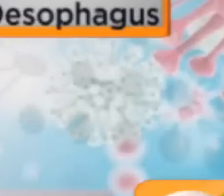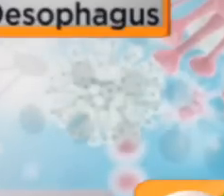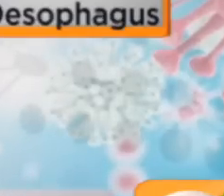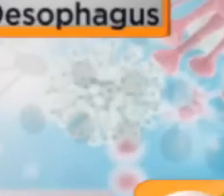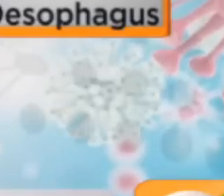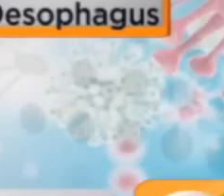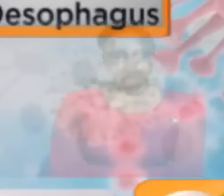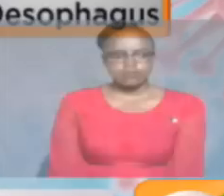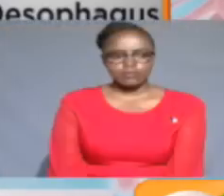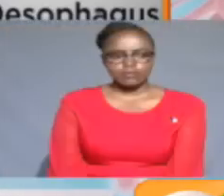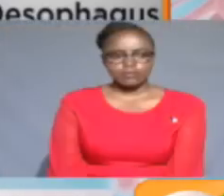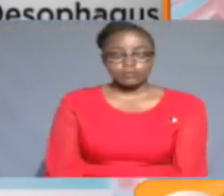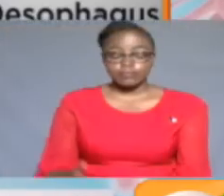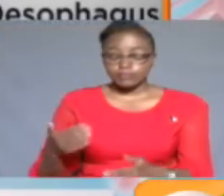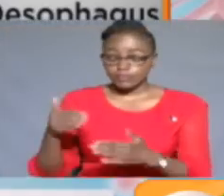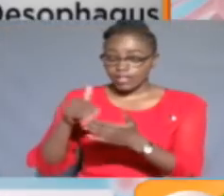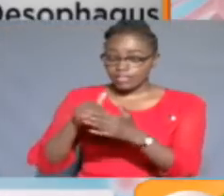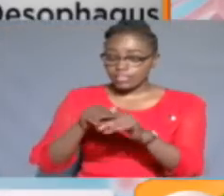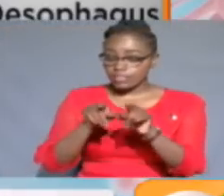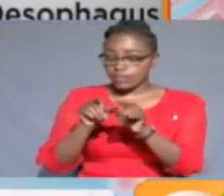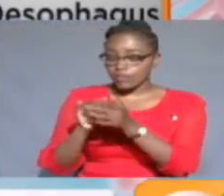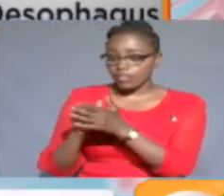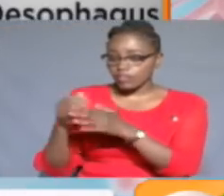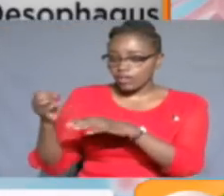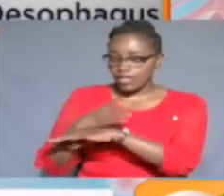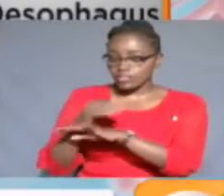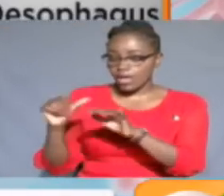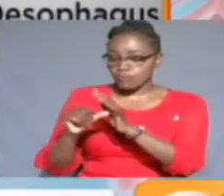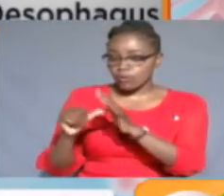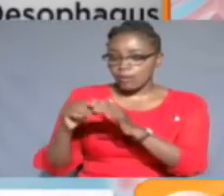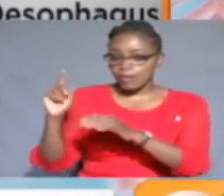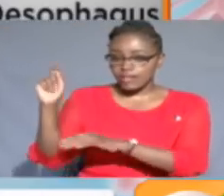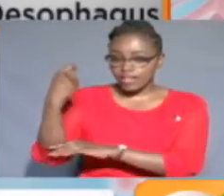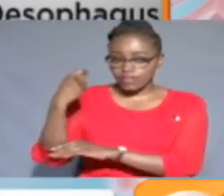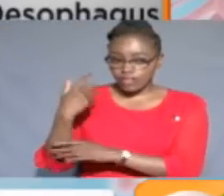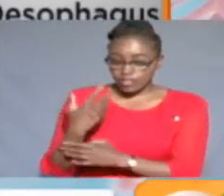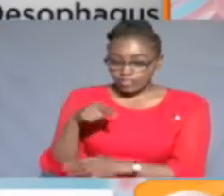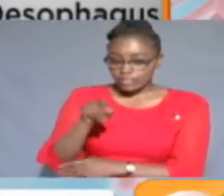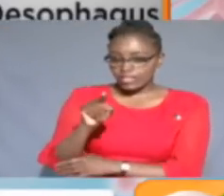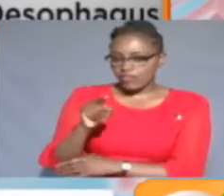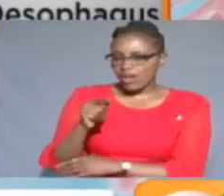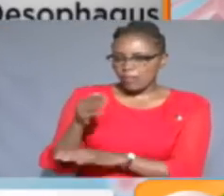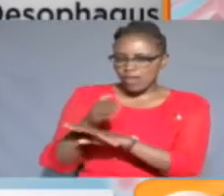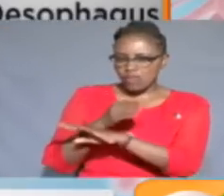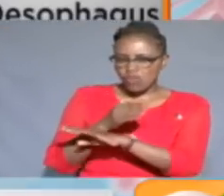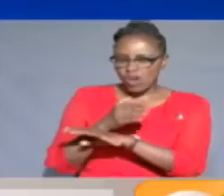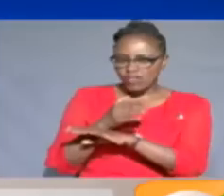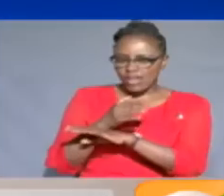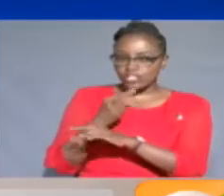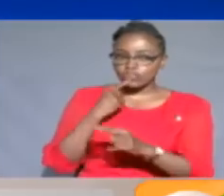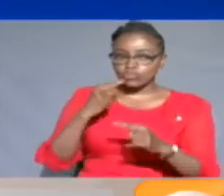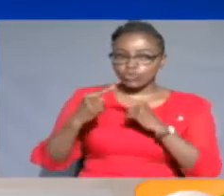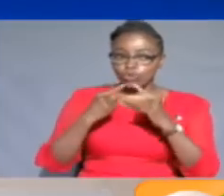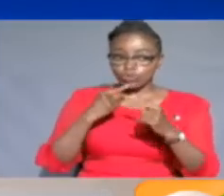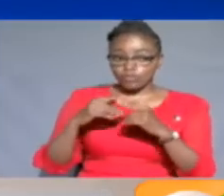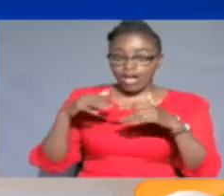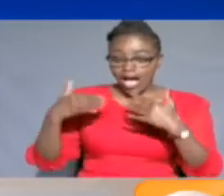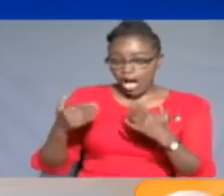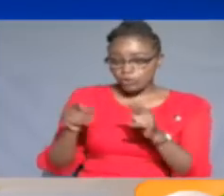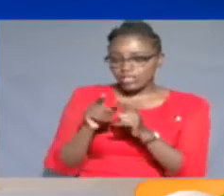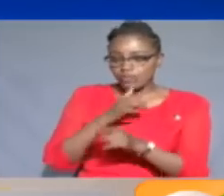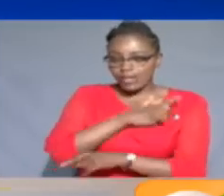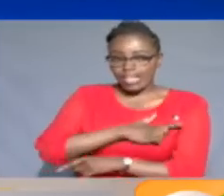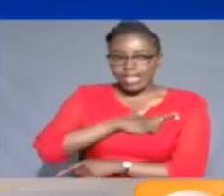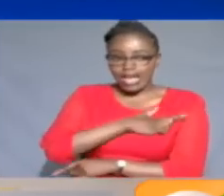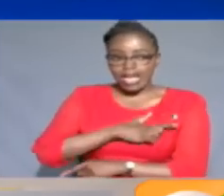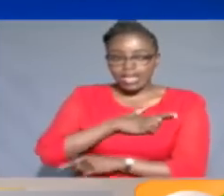death of Bob Kolimo once again lifts the lead on the cancer menace in Kenya. He was misdiagnosed initially and spoke of how privileged he